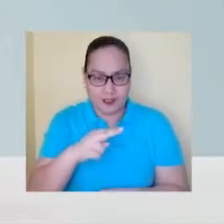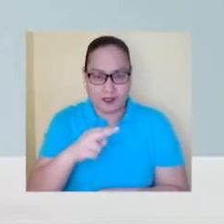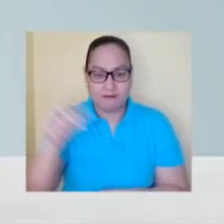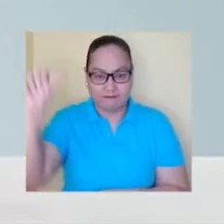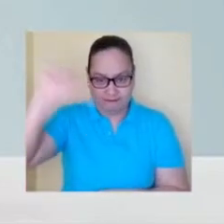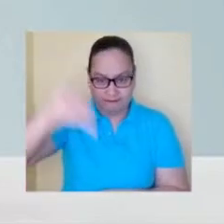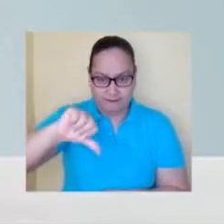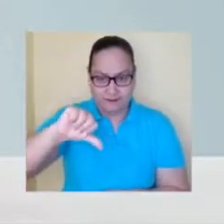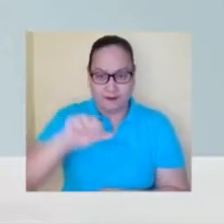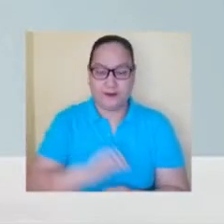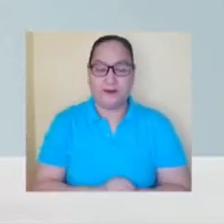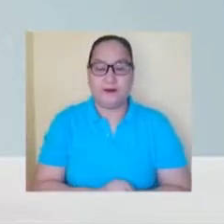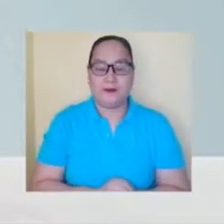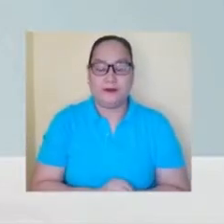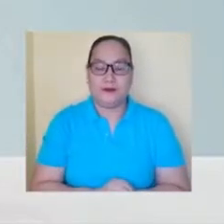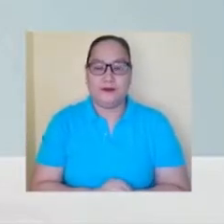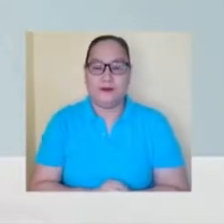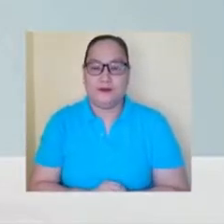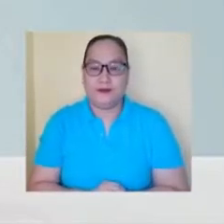thumbs down.